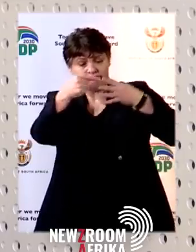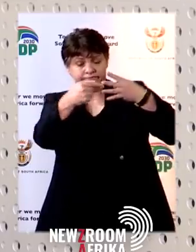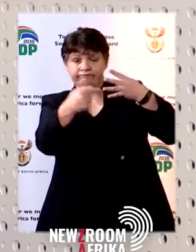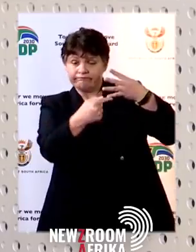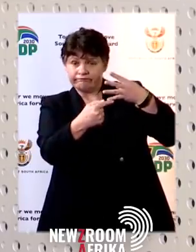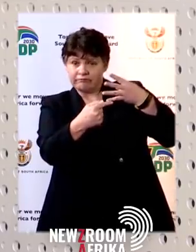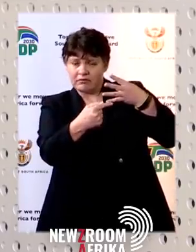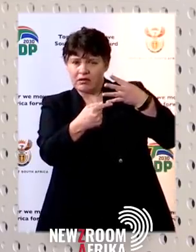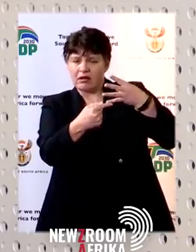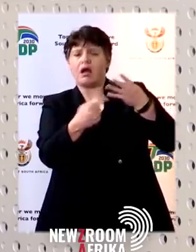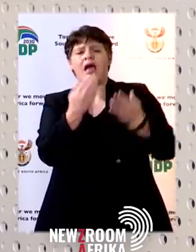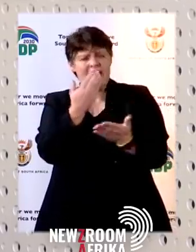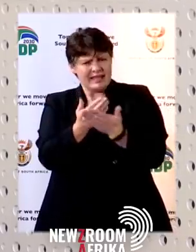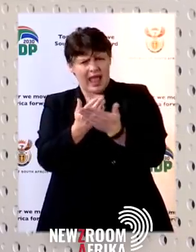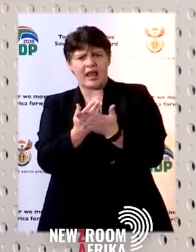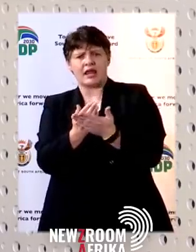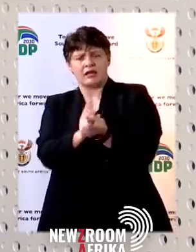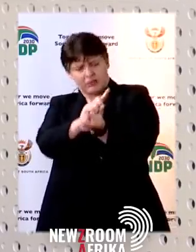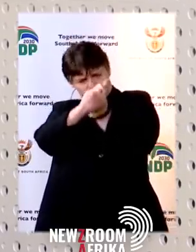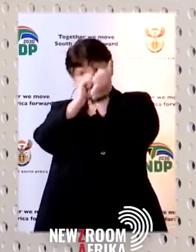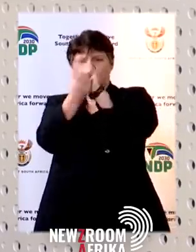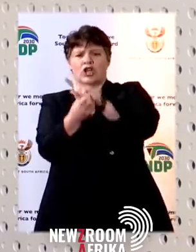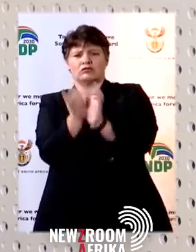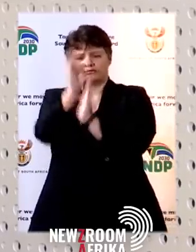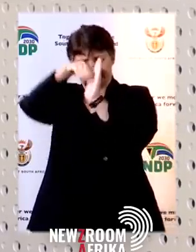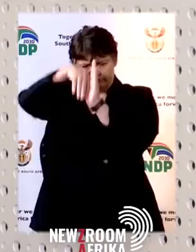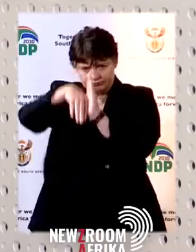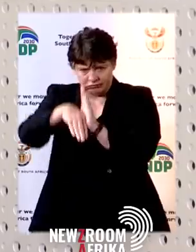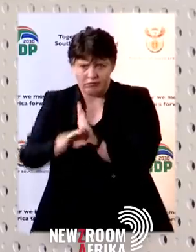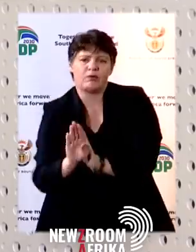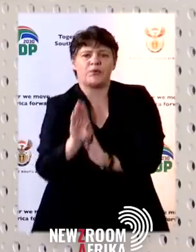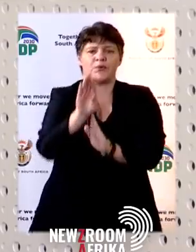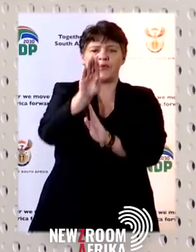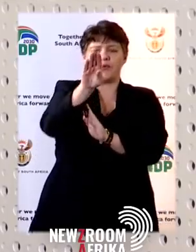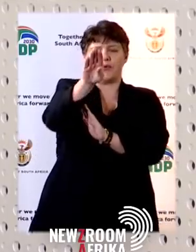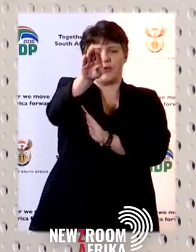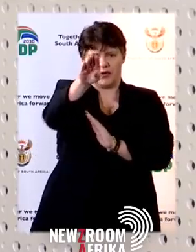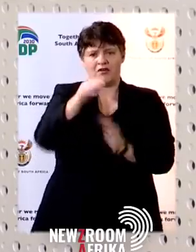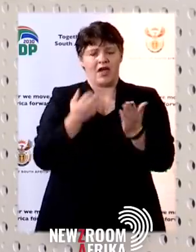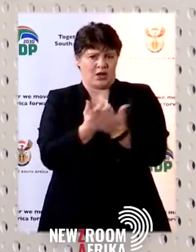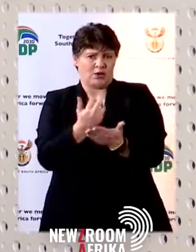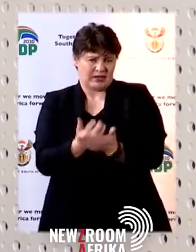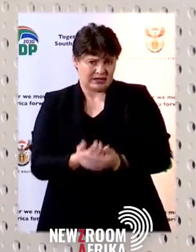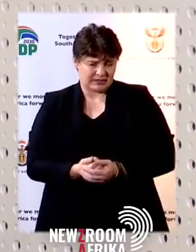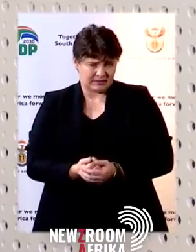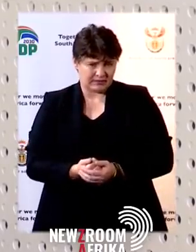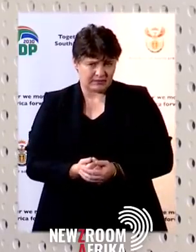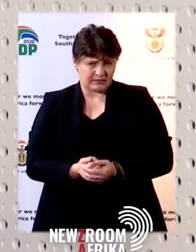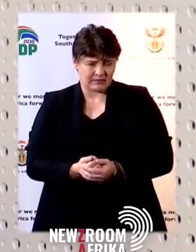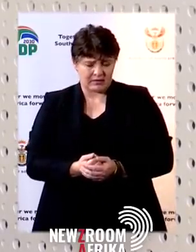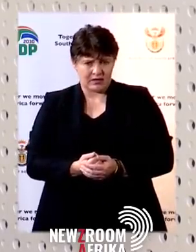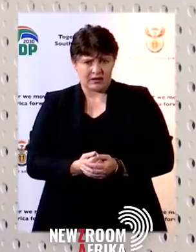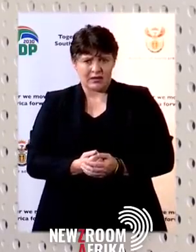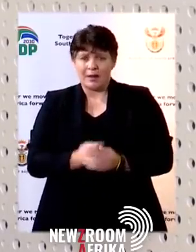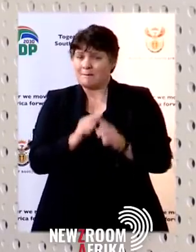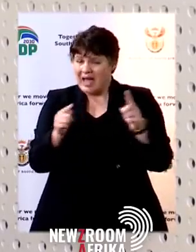a counter-cyclical boost directly into the heart of the economy. But if these two levers